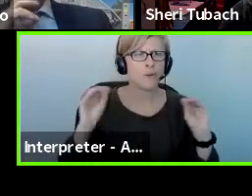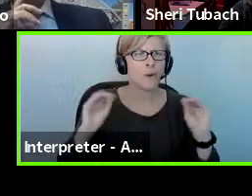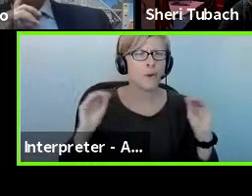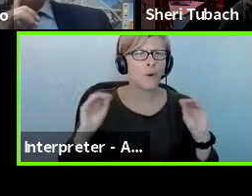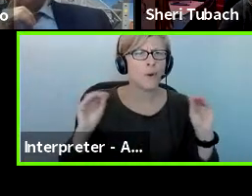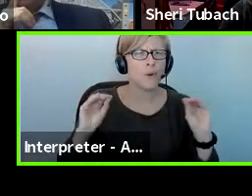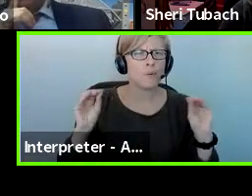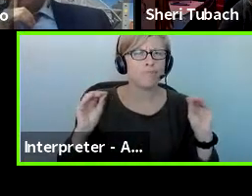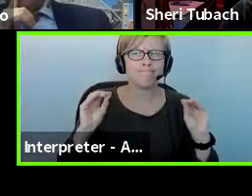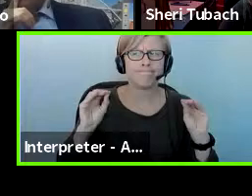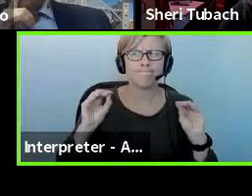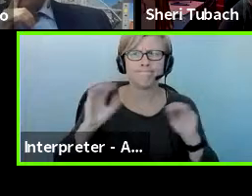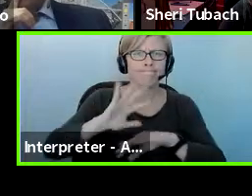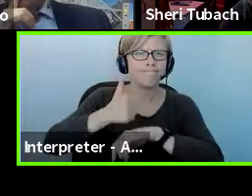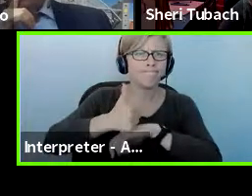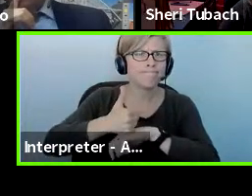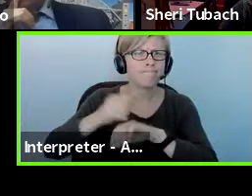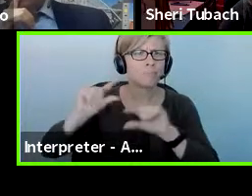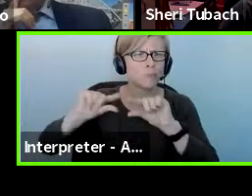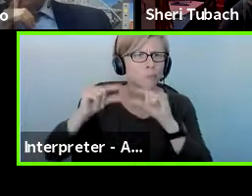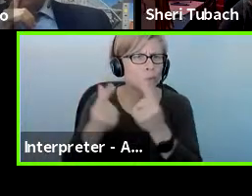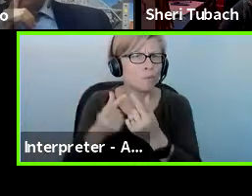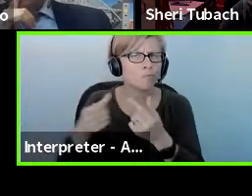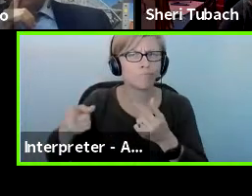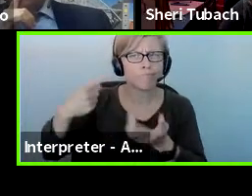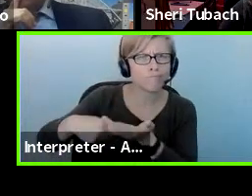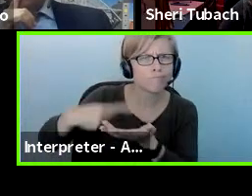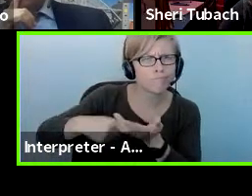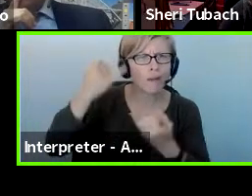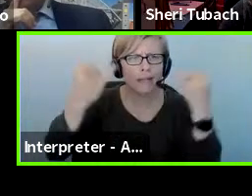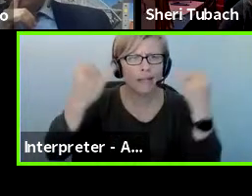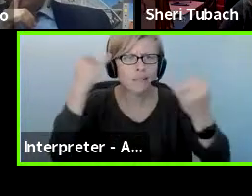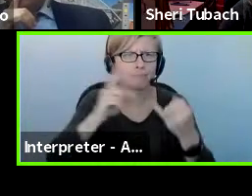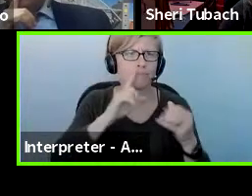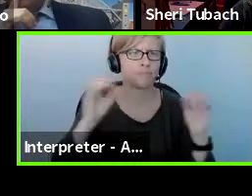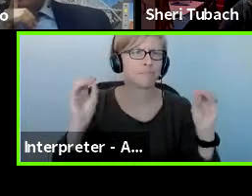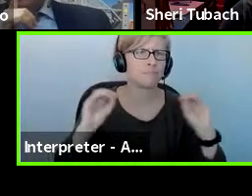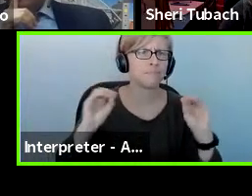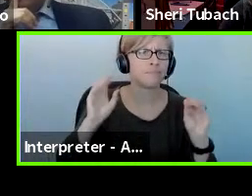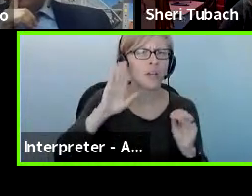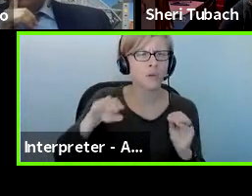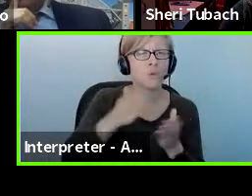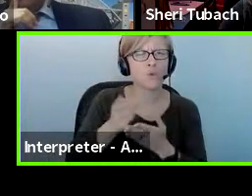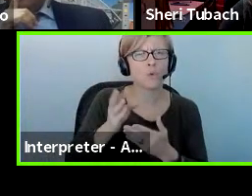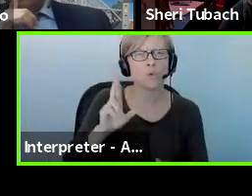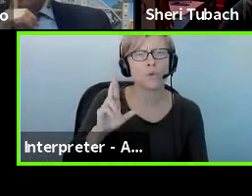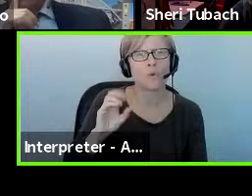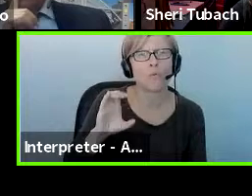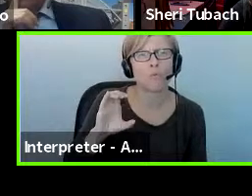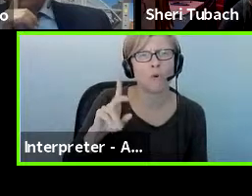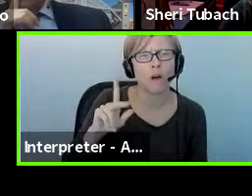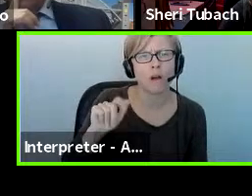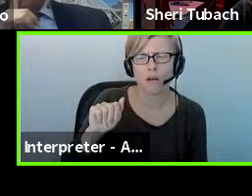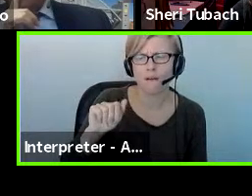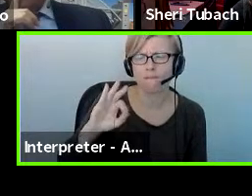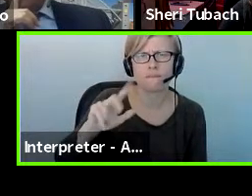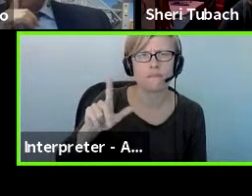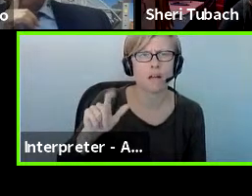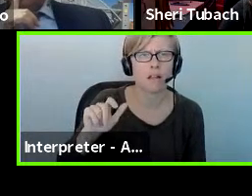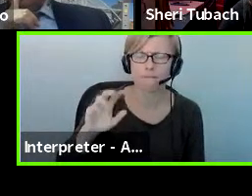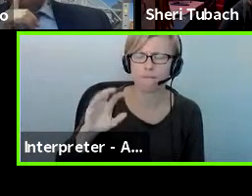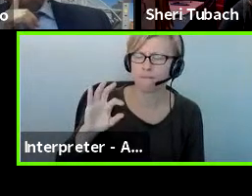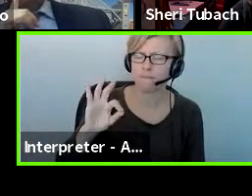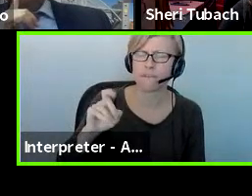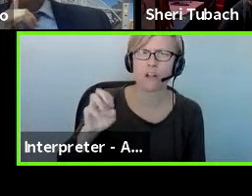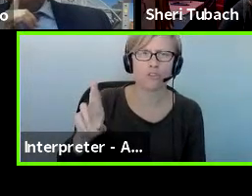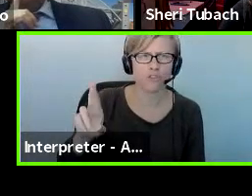convening group of sharing ideas or anything like that. I don't know that they're doing it through the Rockefeller school safety. I